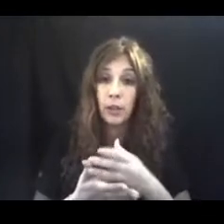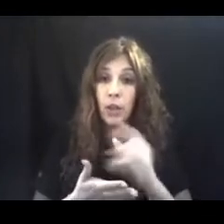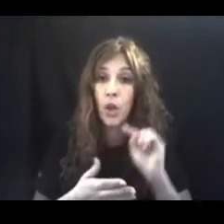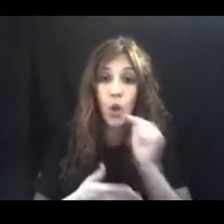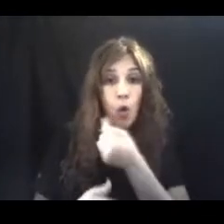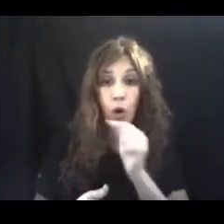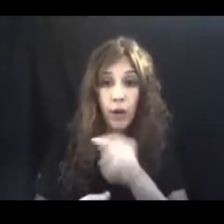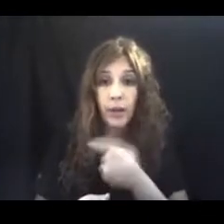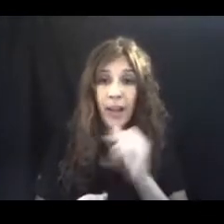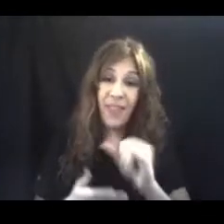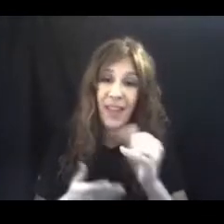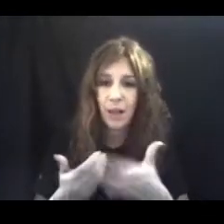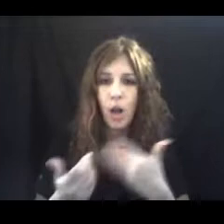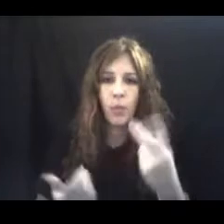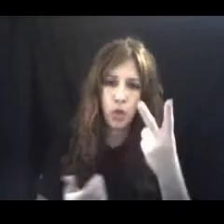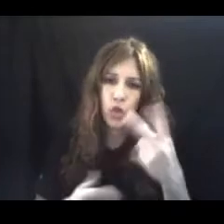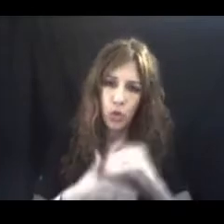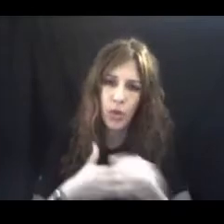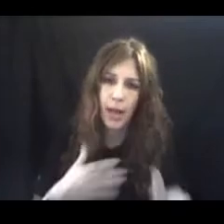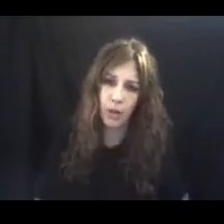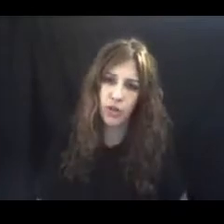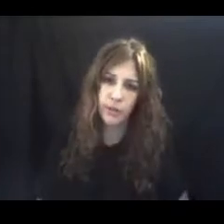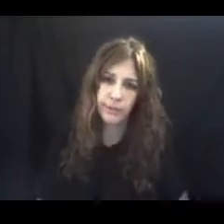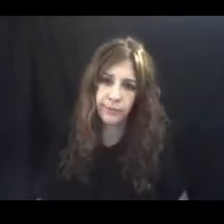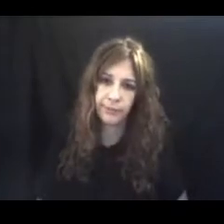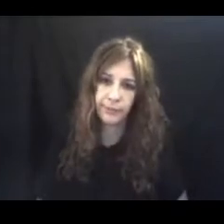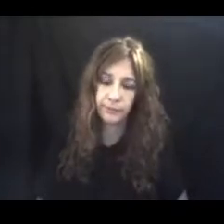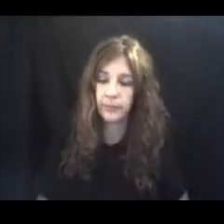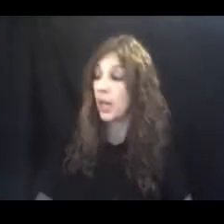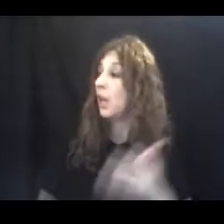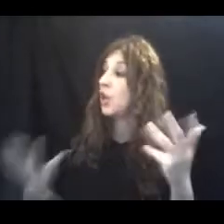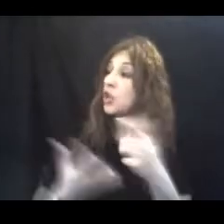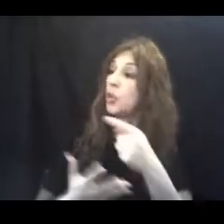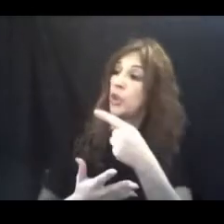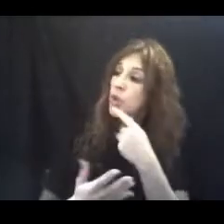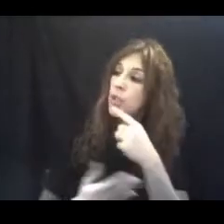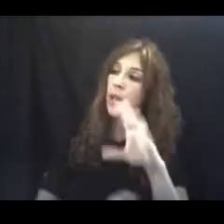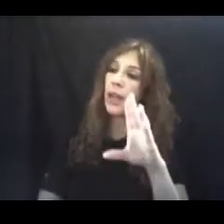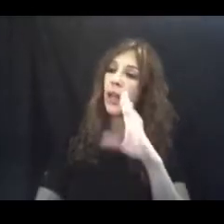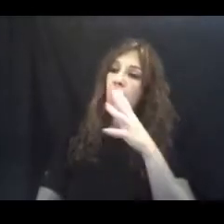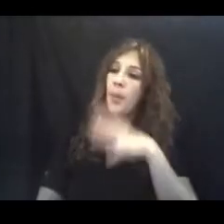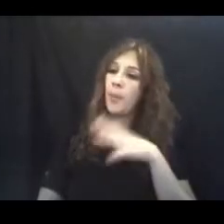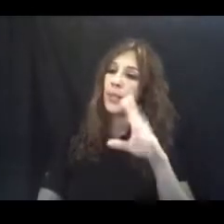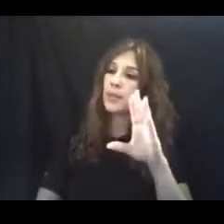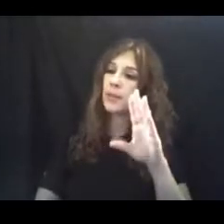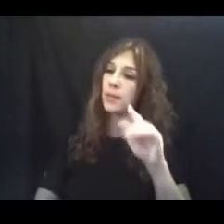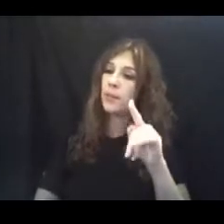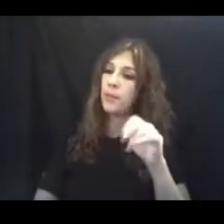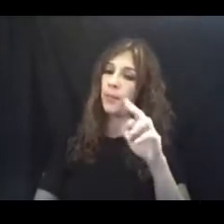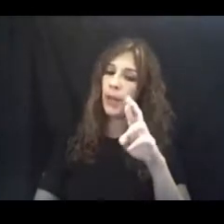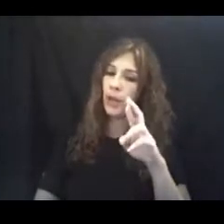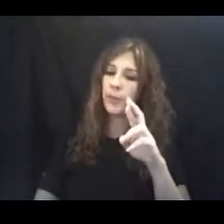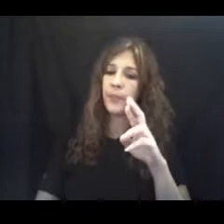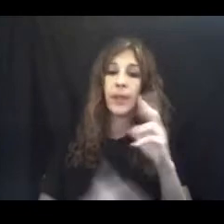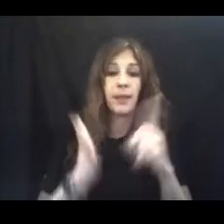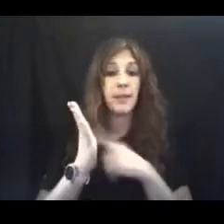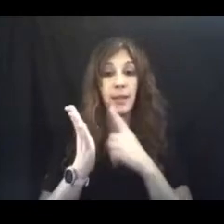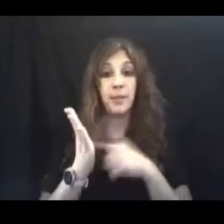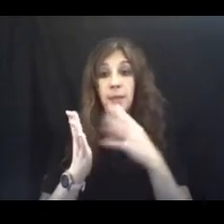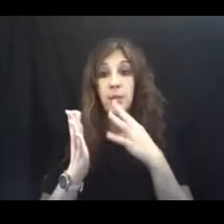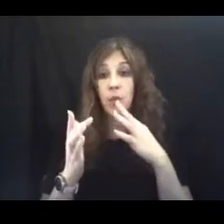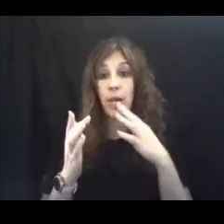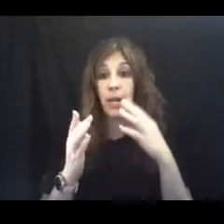almost $2. So what would you say, Ms. Butler? Because sometimes when I speak to corner store owners,